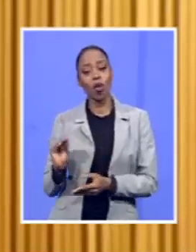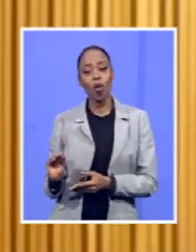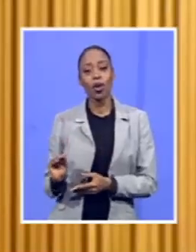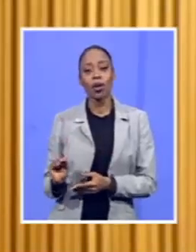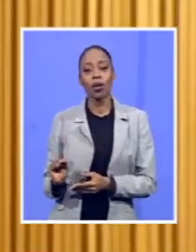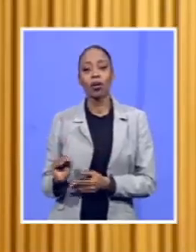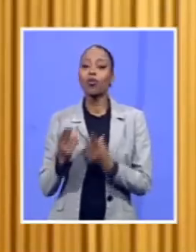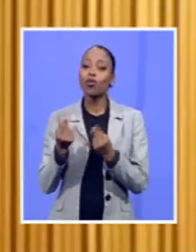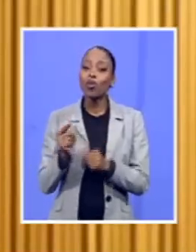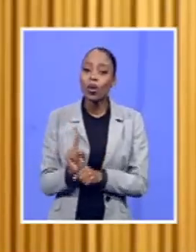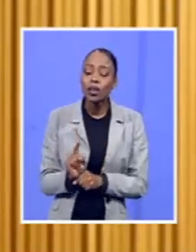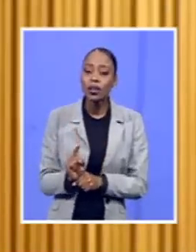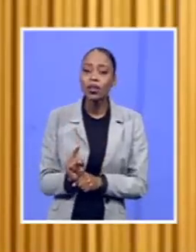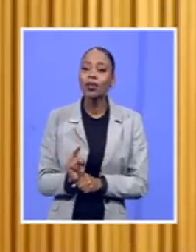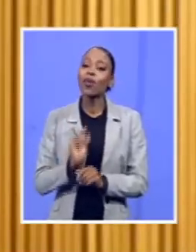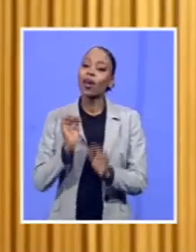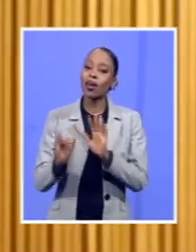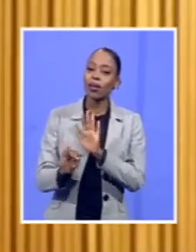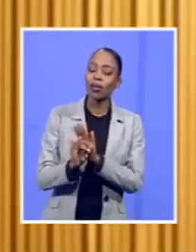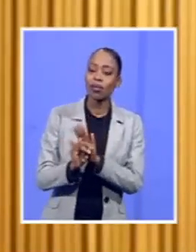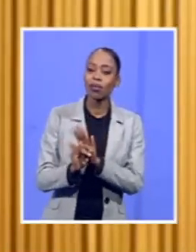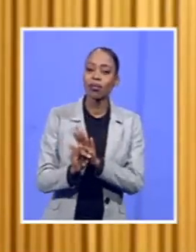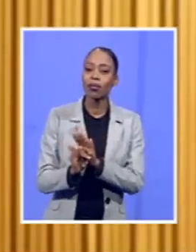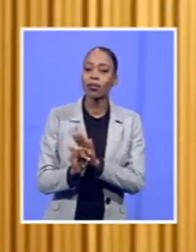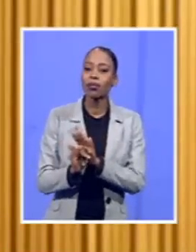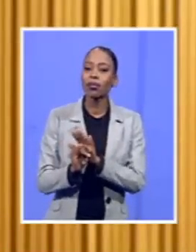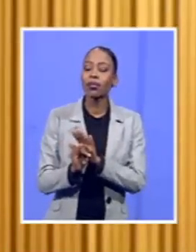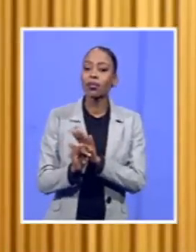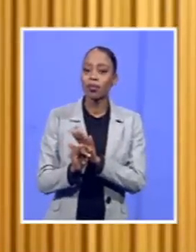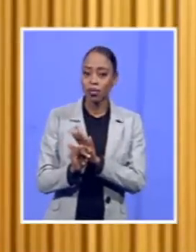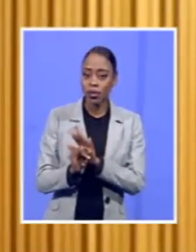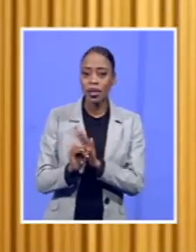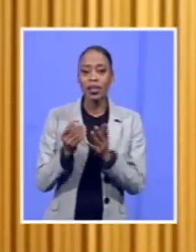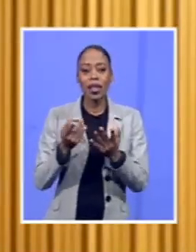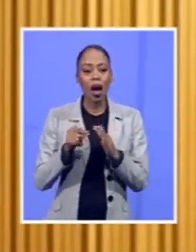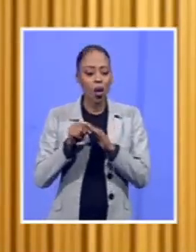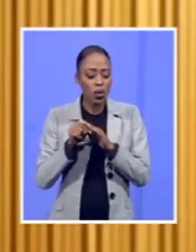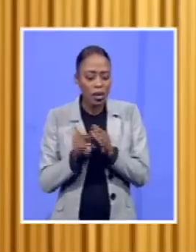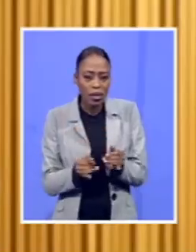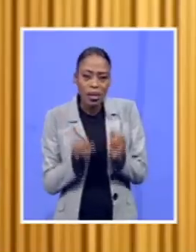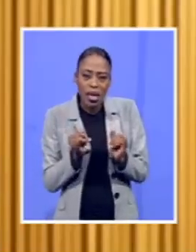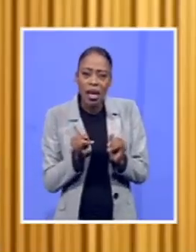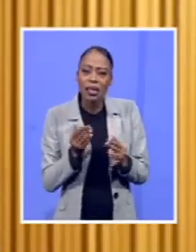is to determine the veracity of the charges.